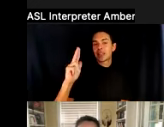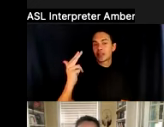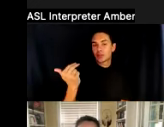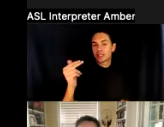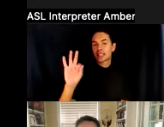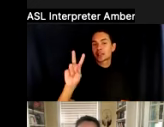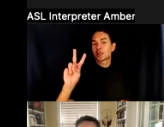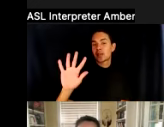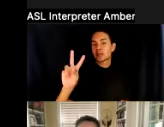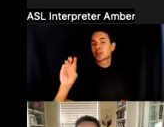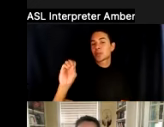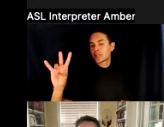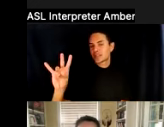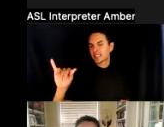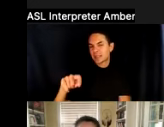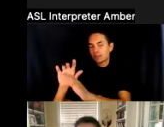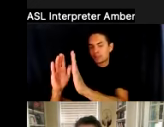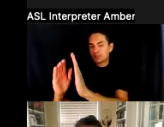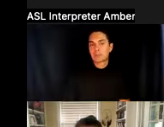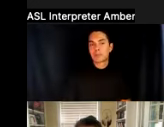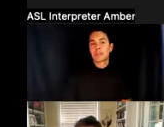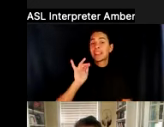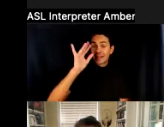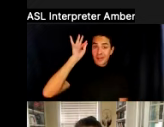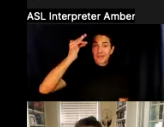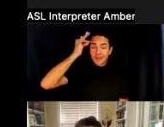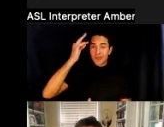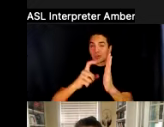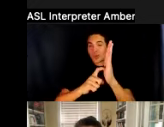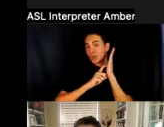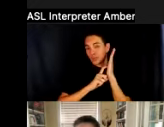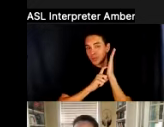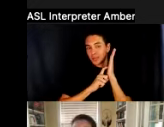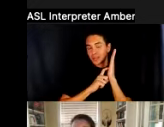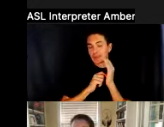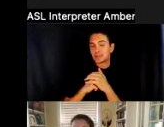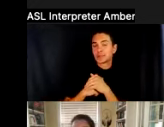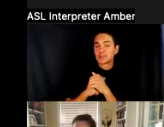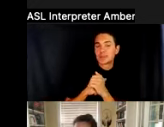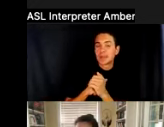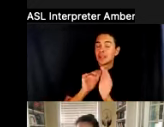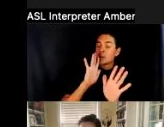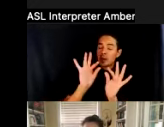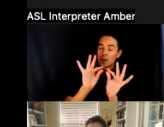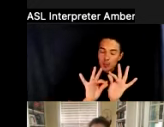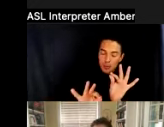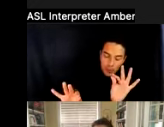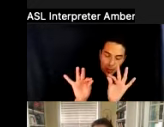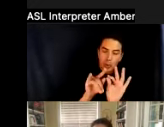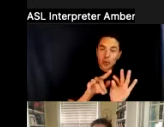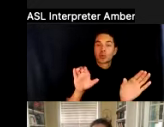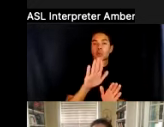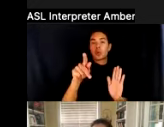13925. And all of those are federal requirements. So it's really important when you're doing your policies